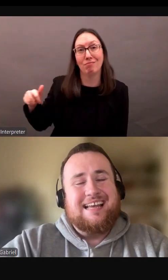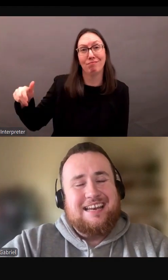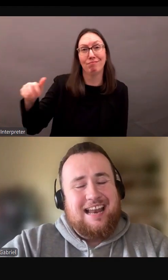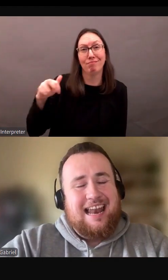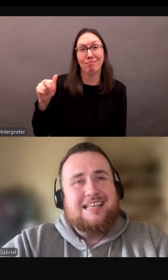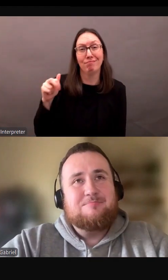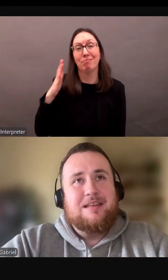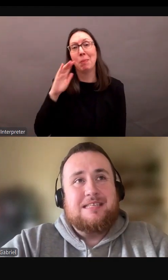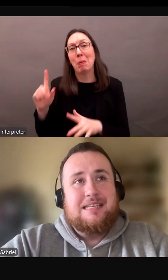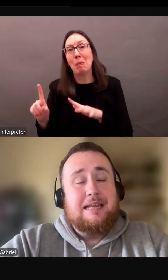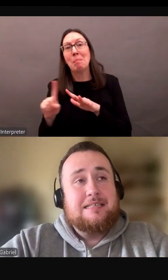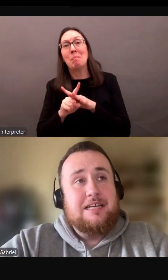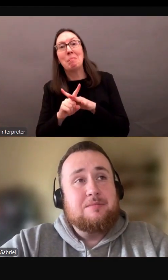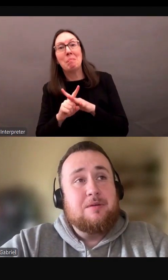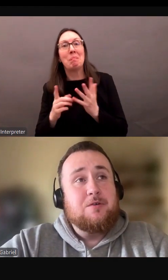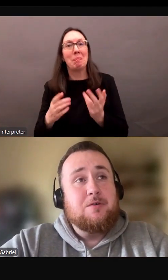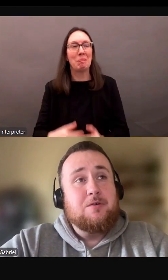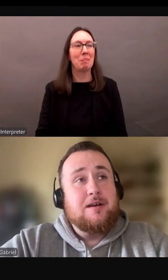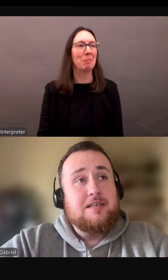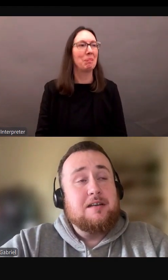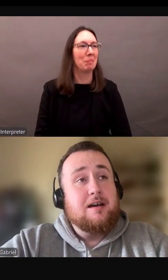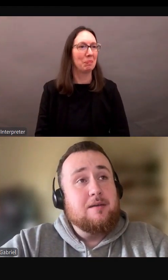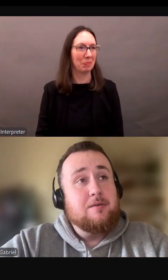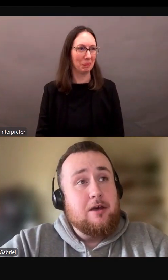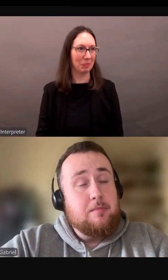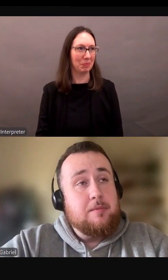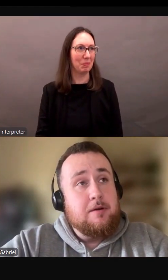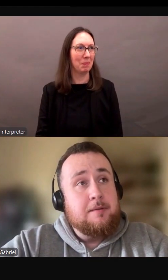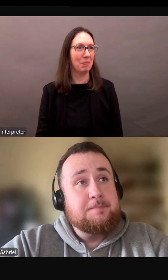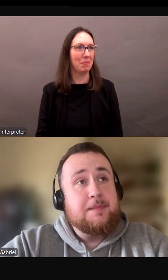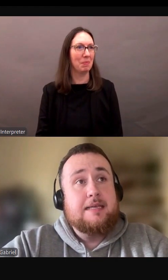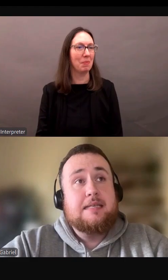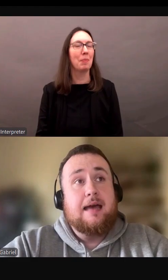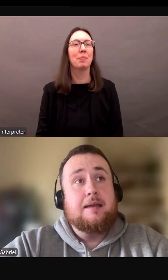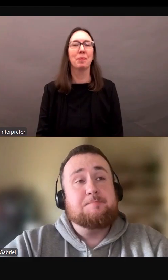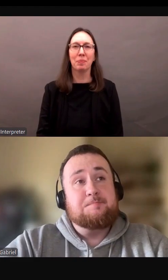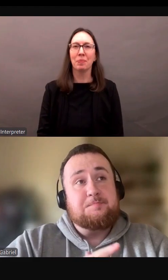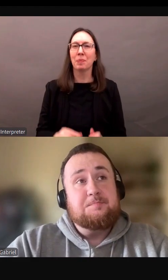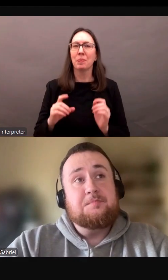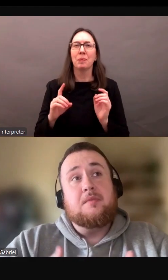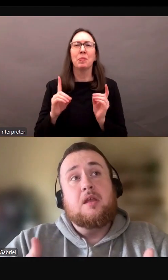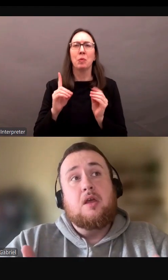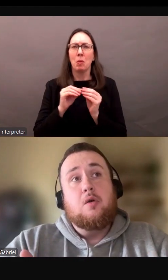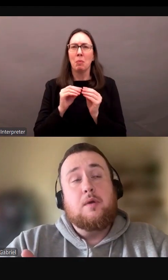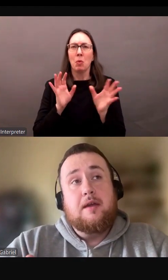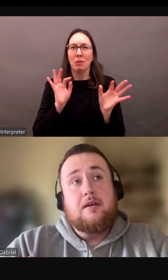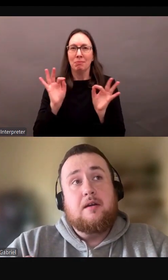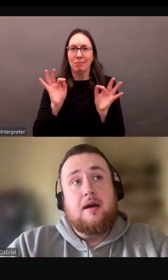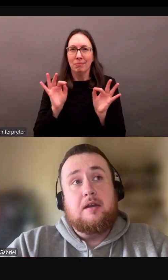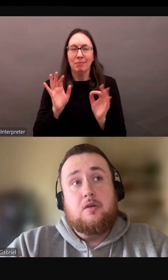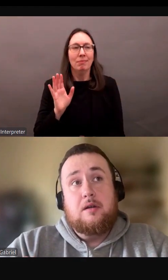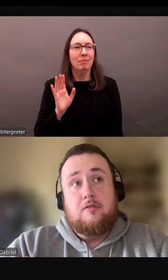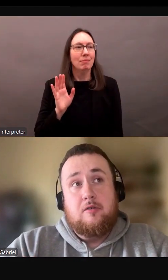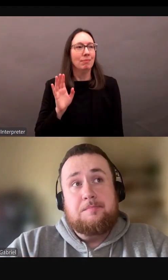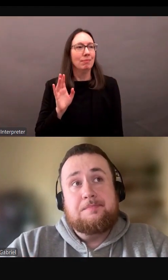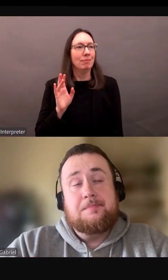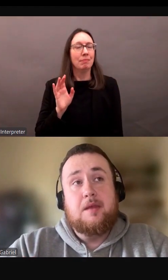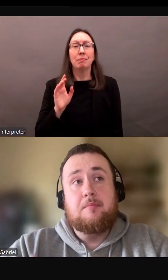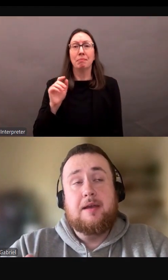And last bit of section before I start talking about Helperbird is that we are on Google